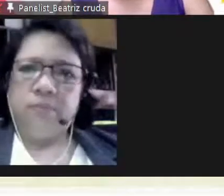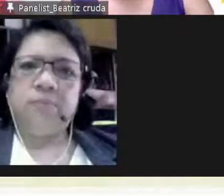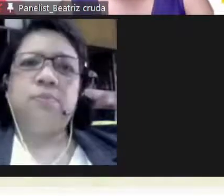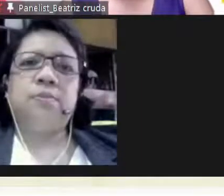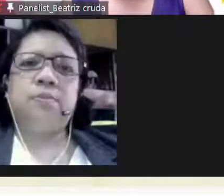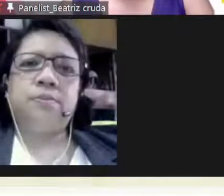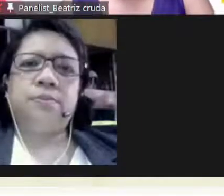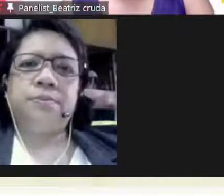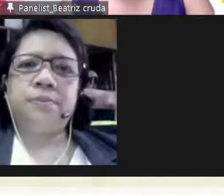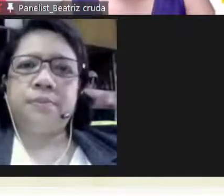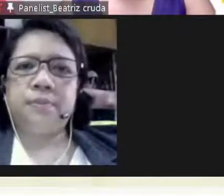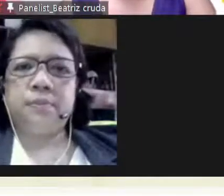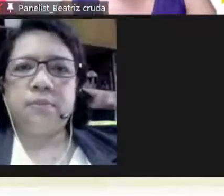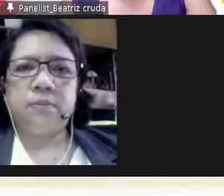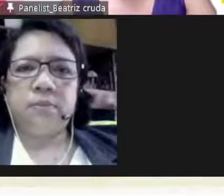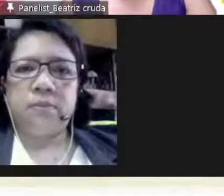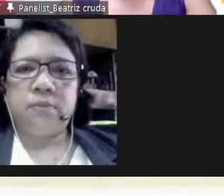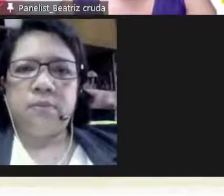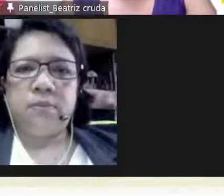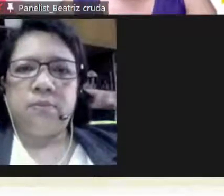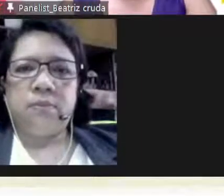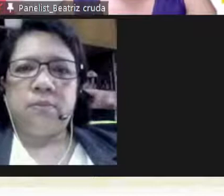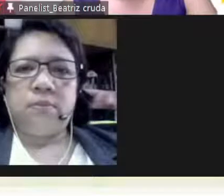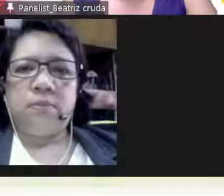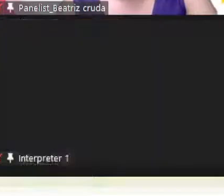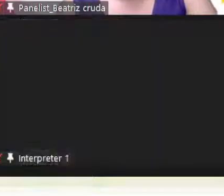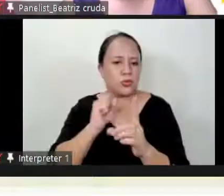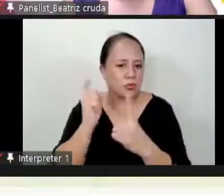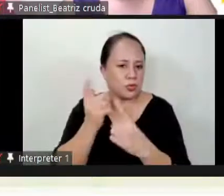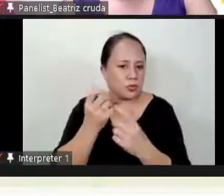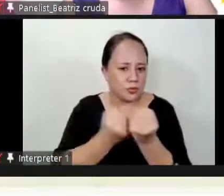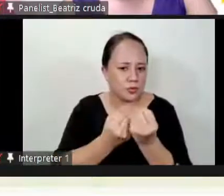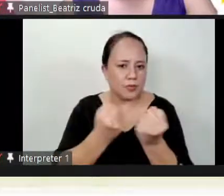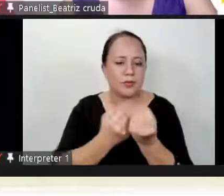So palliative care, psychosocial support,